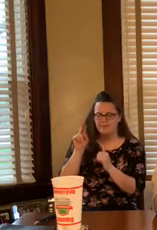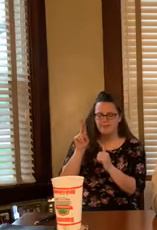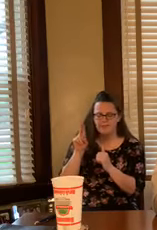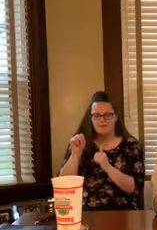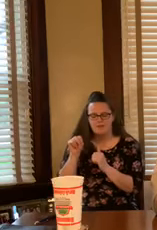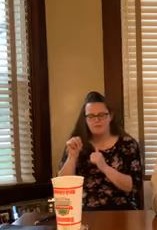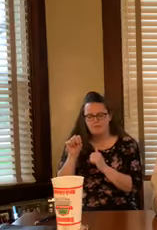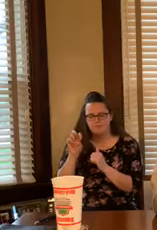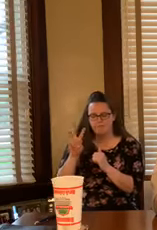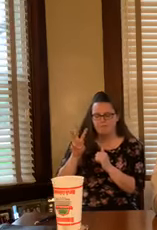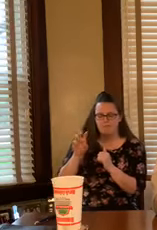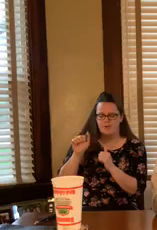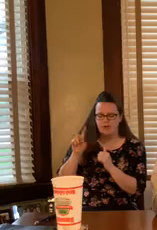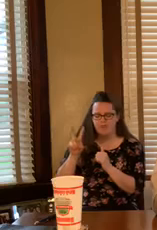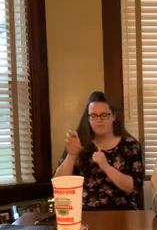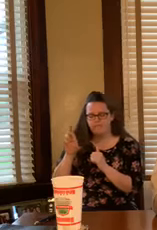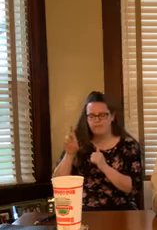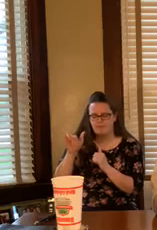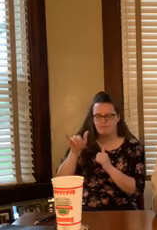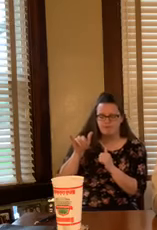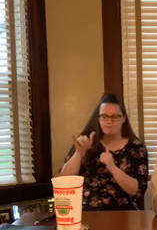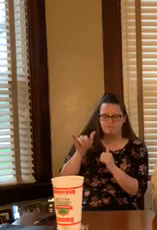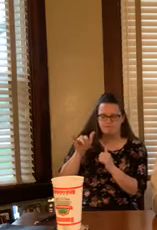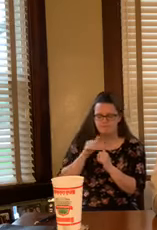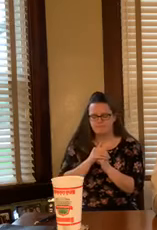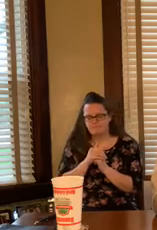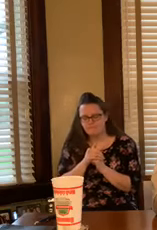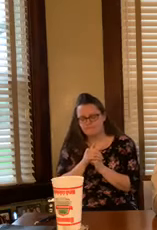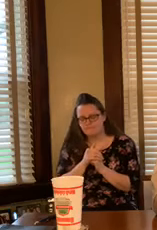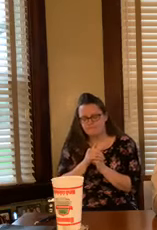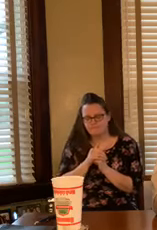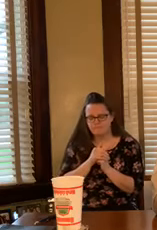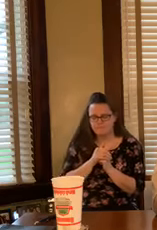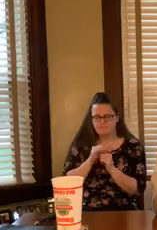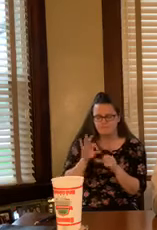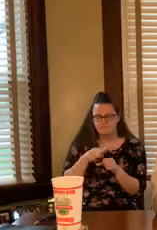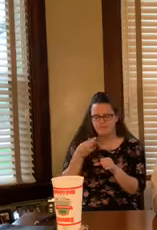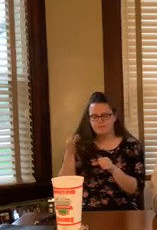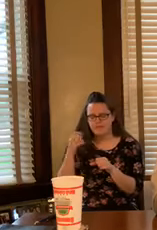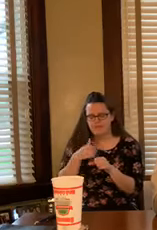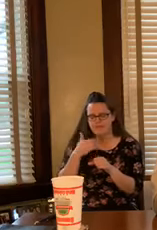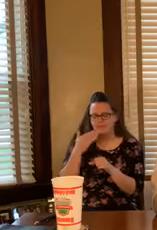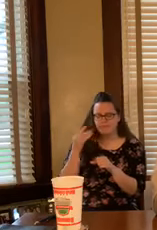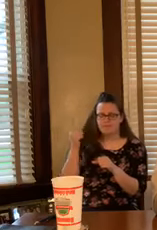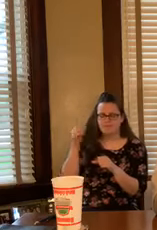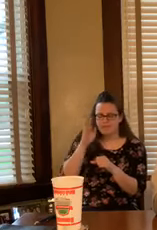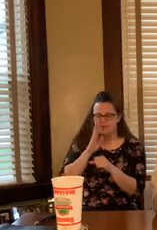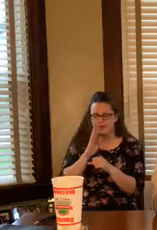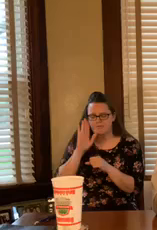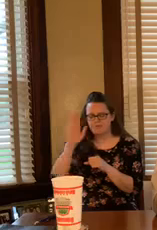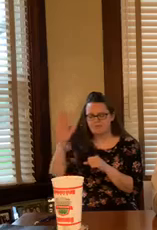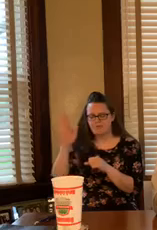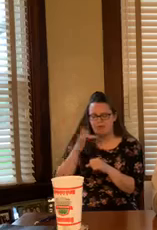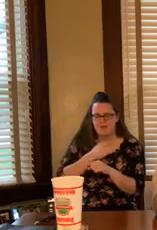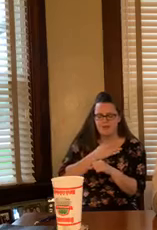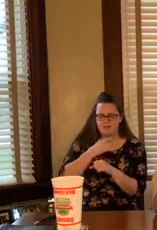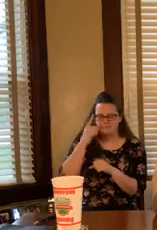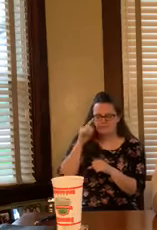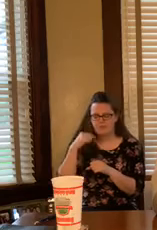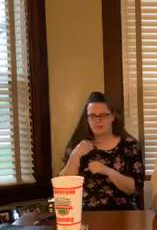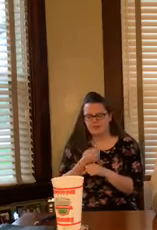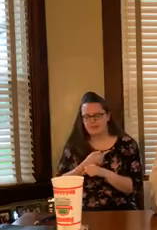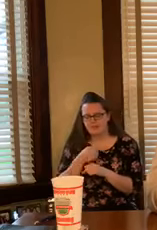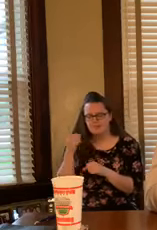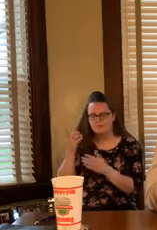unwavering Spirit. God, we thank you, Lord, that your heart is toward us and that you desire to have a relationship